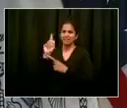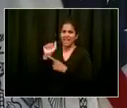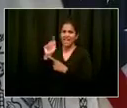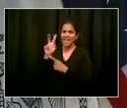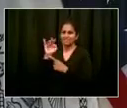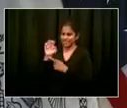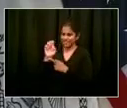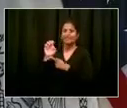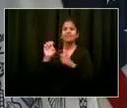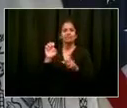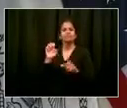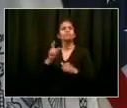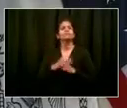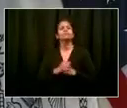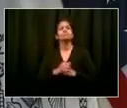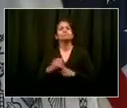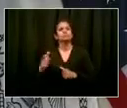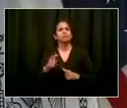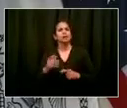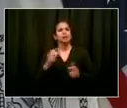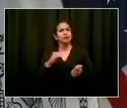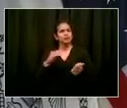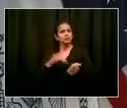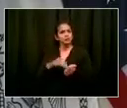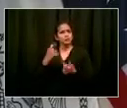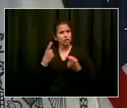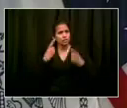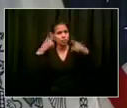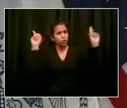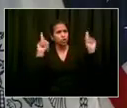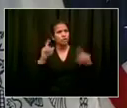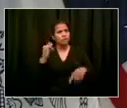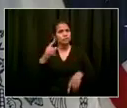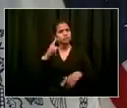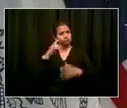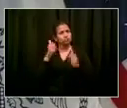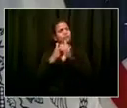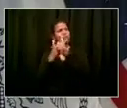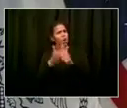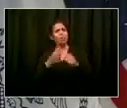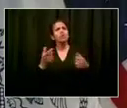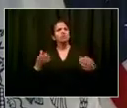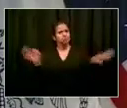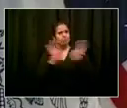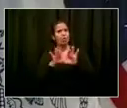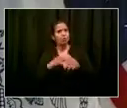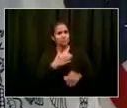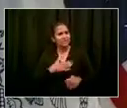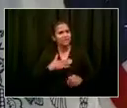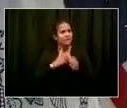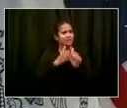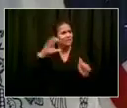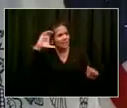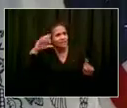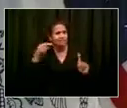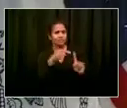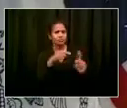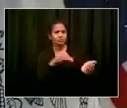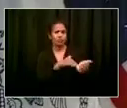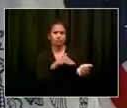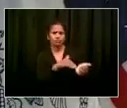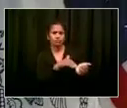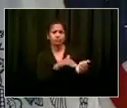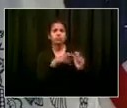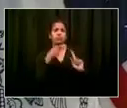saying is, let's get this right, and let's always focus on the facts, the data, the science. That's what's gotten us